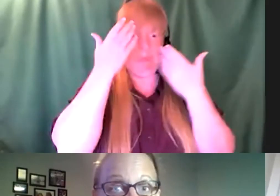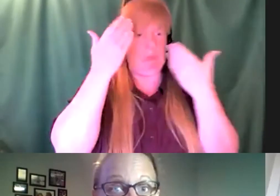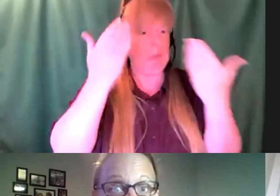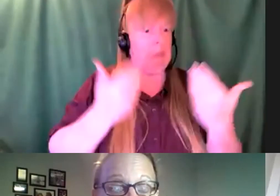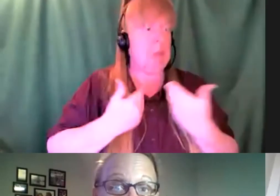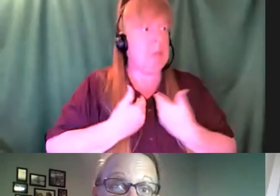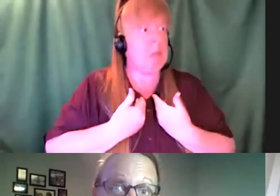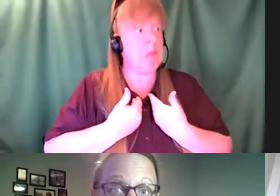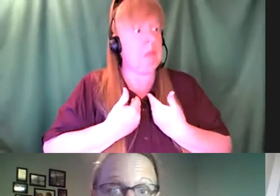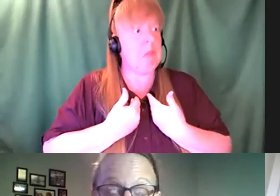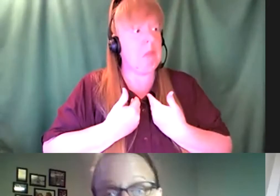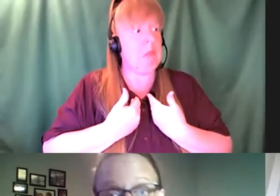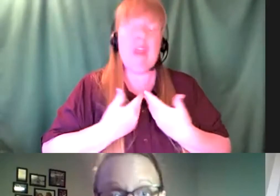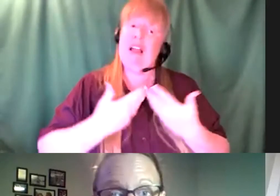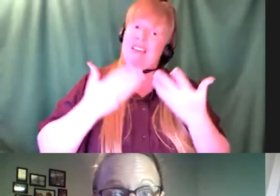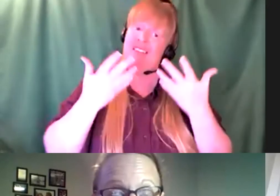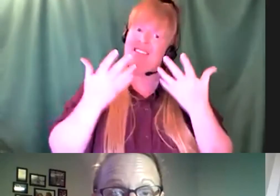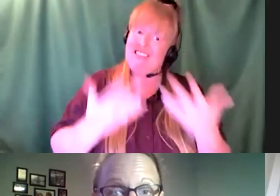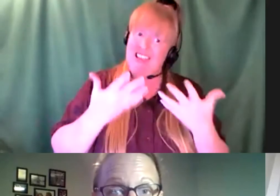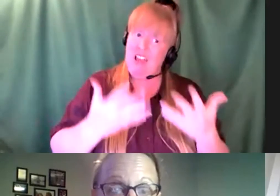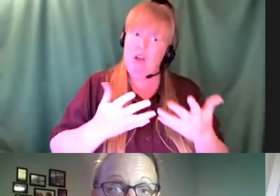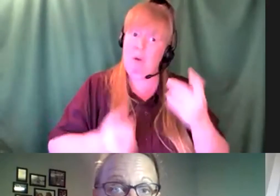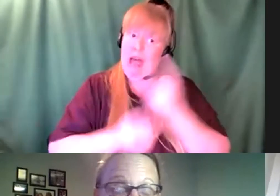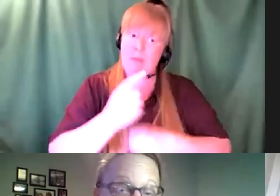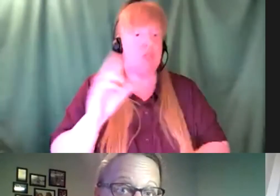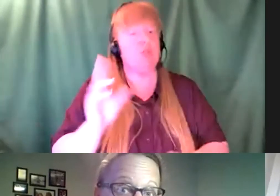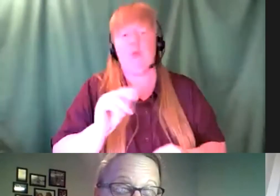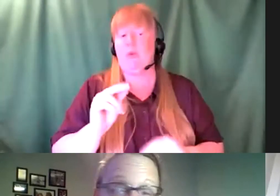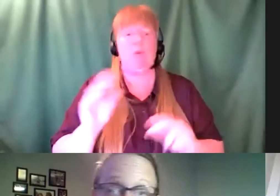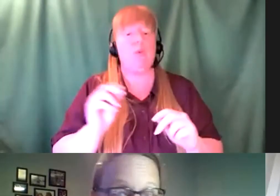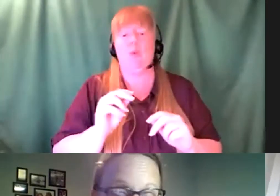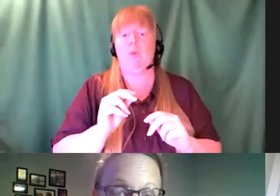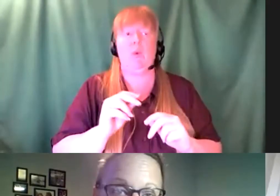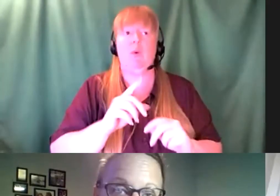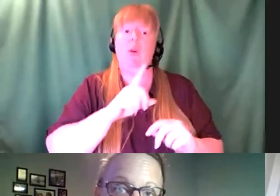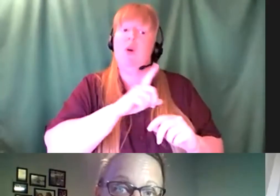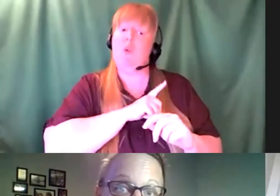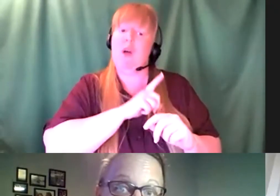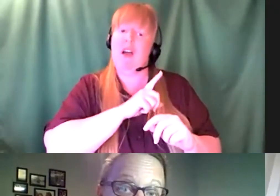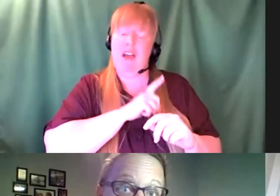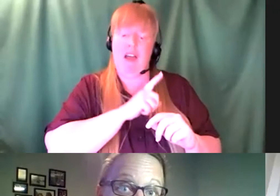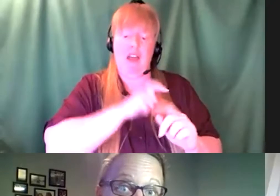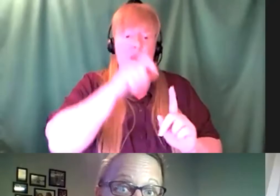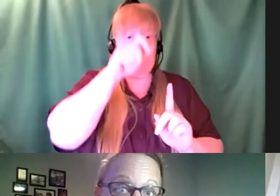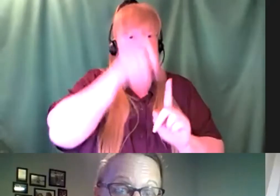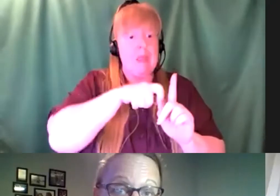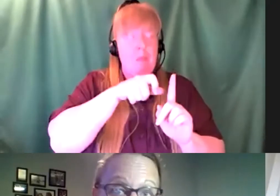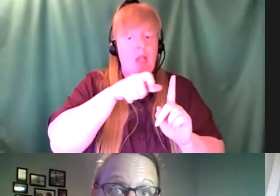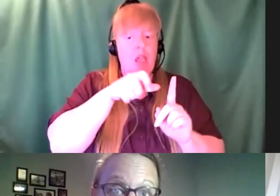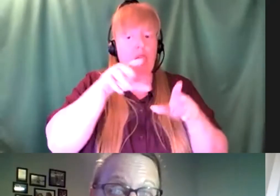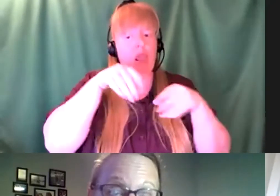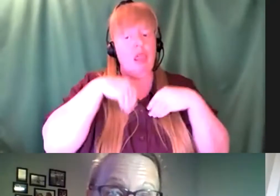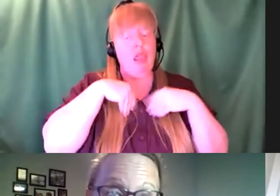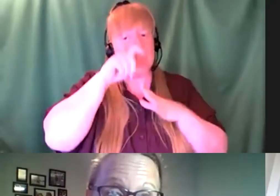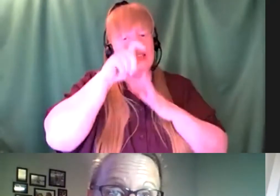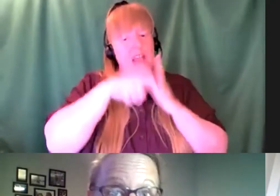is nowadays that wouldn't happen. Nowadays, if someone acquires a disability, you know, sport is kind of forefront